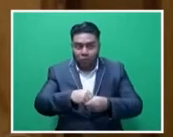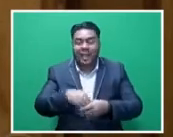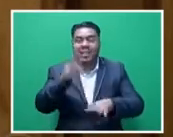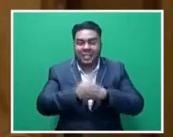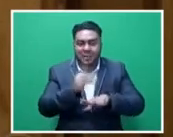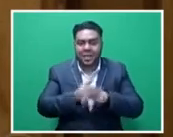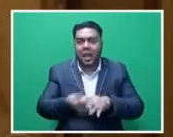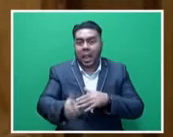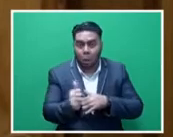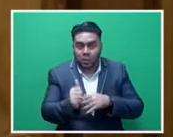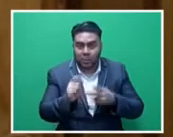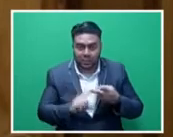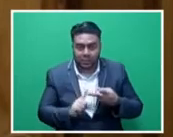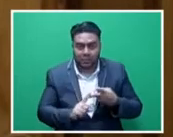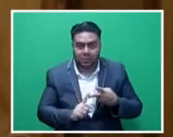disability allowance,